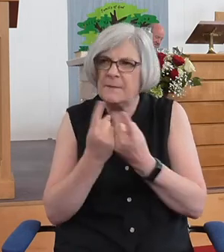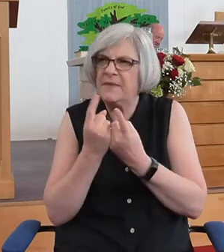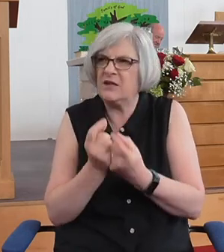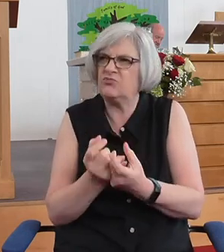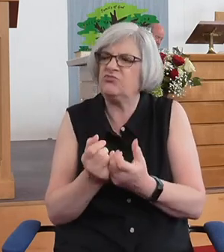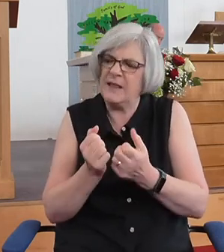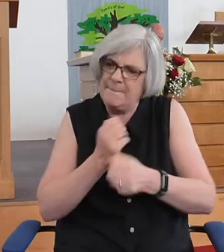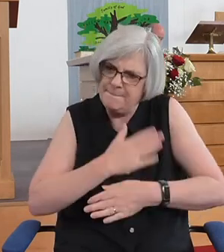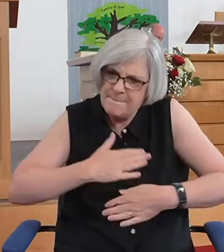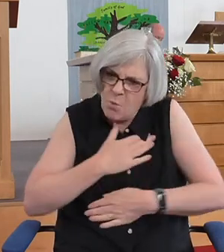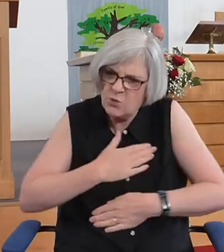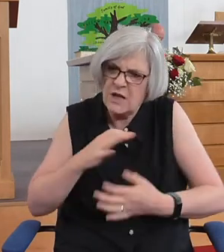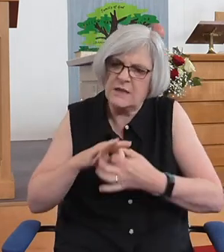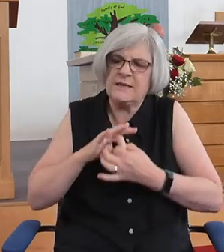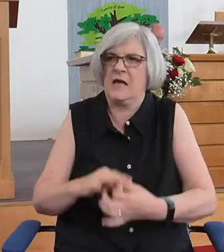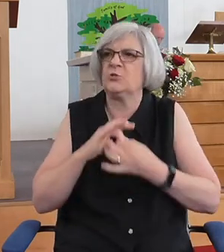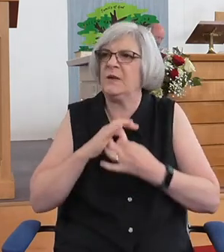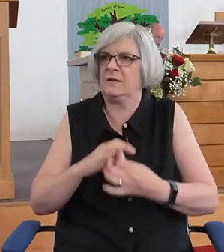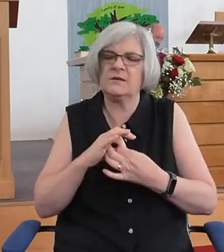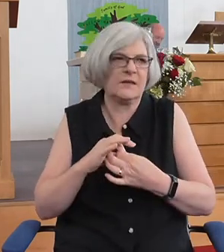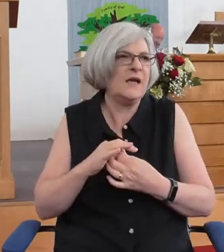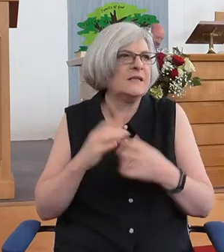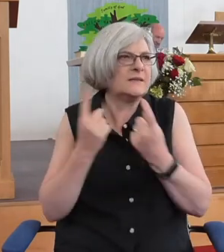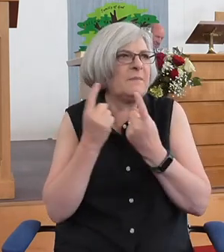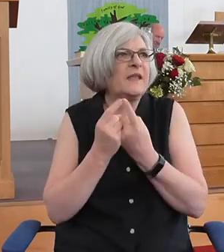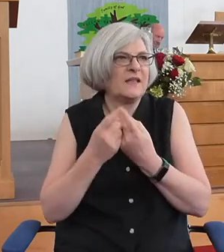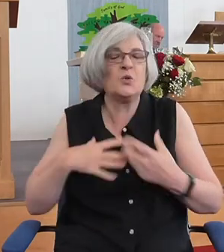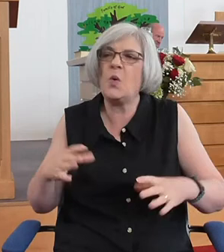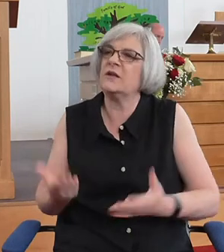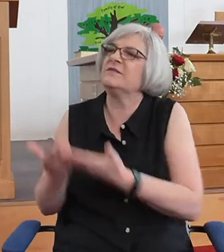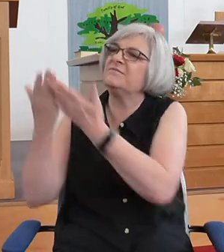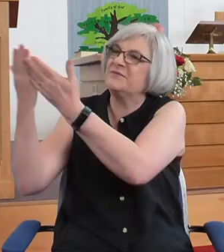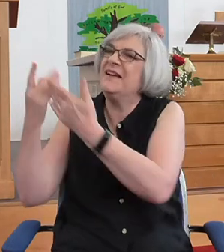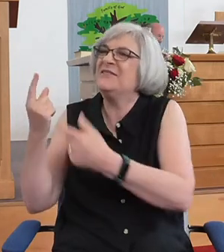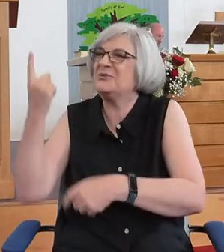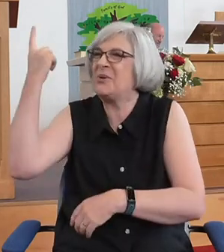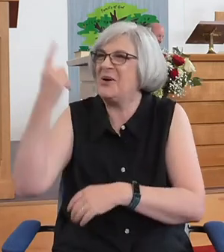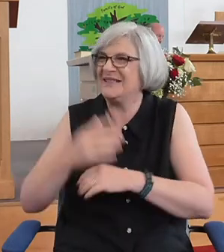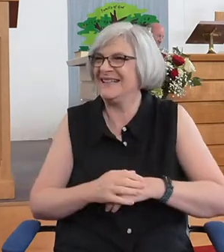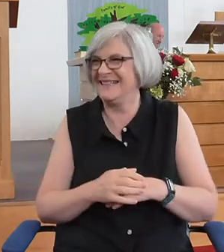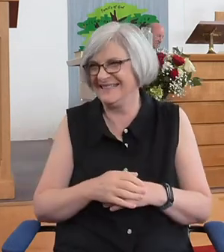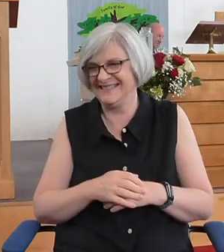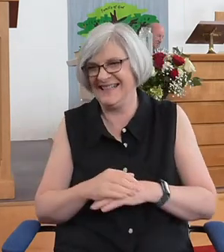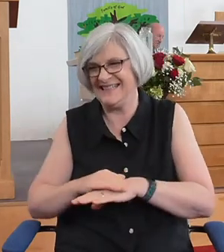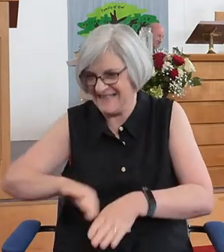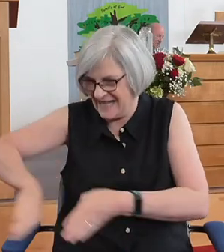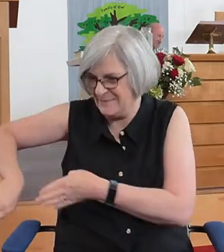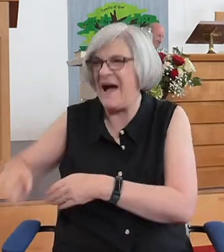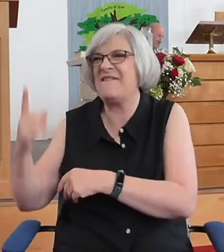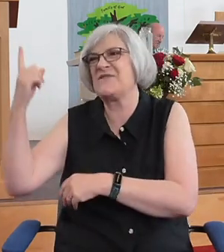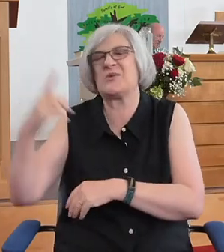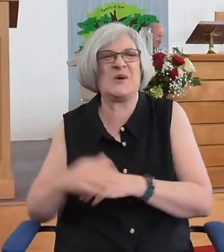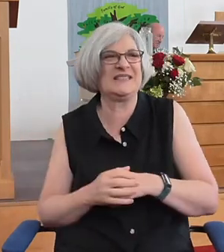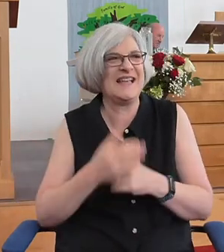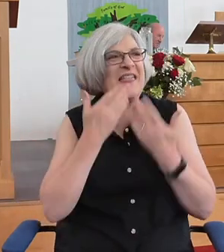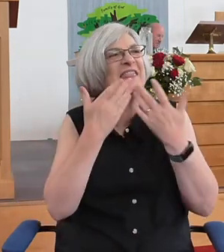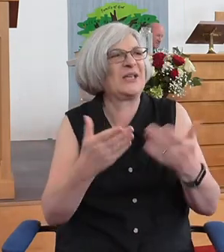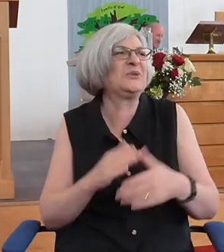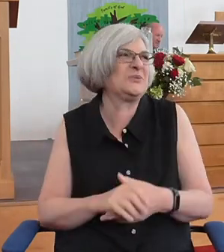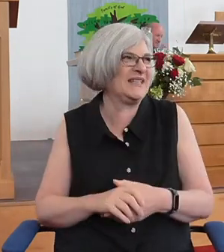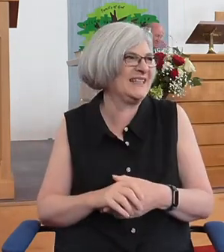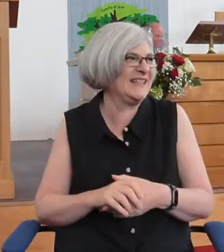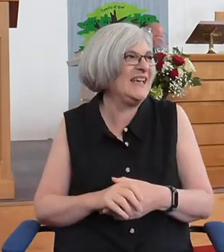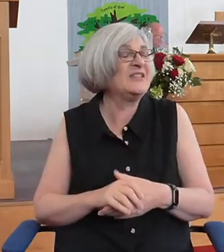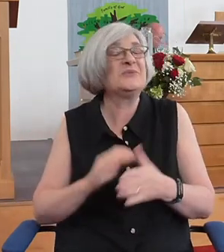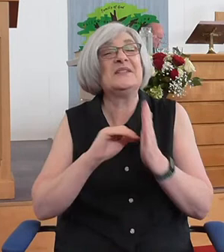sometimes the dearest thing to you that you might want to offer to God and set apart for God. Thank you. We are